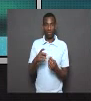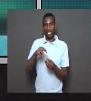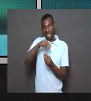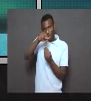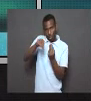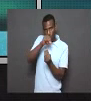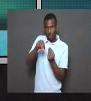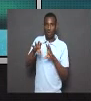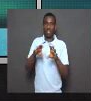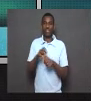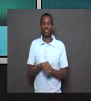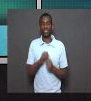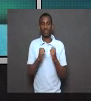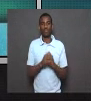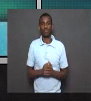a molecule.